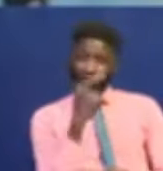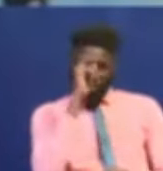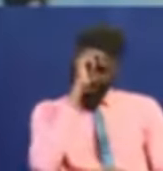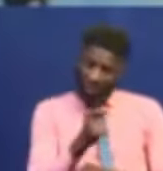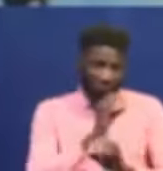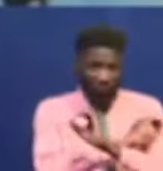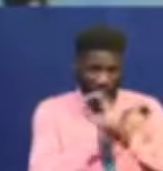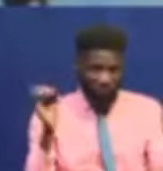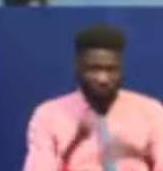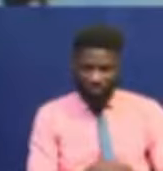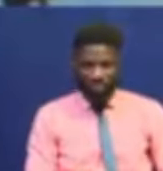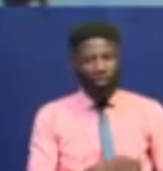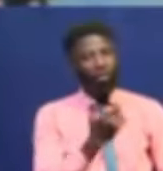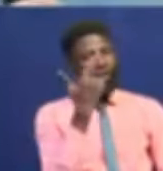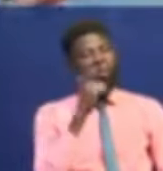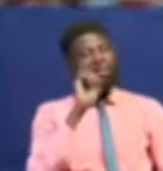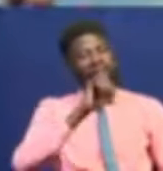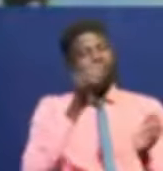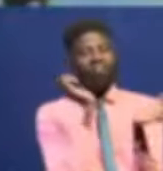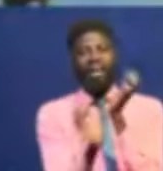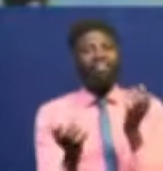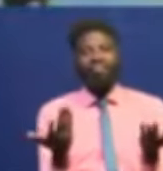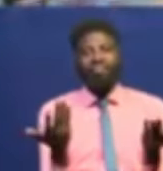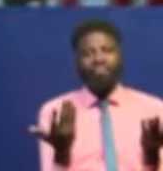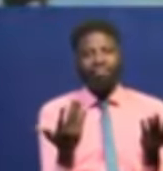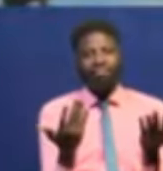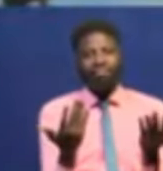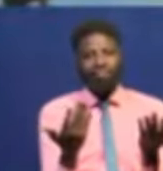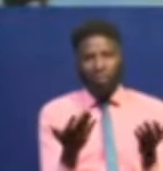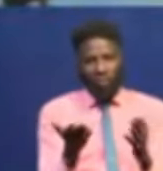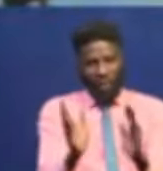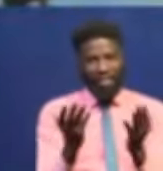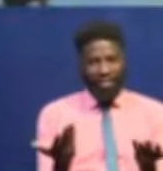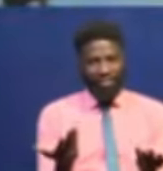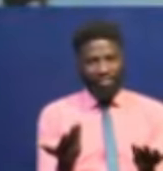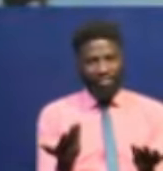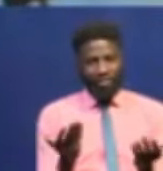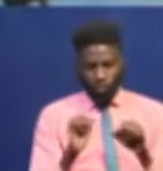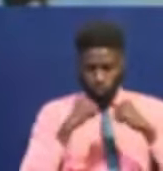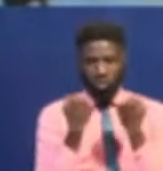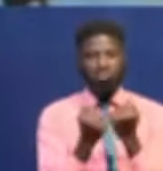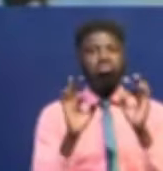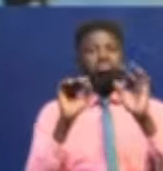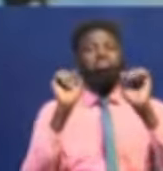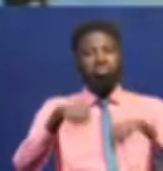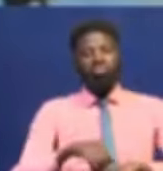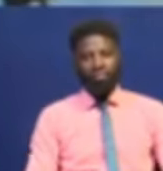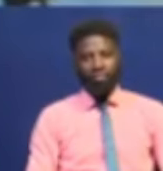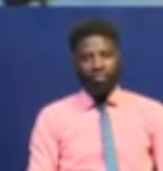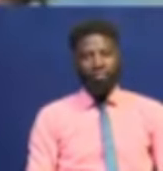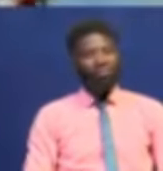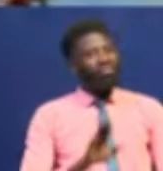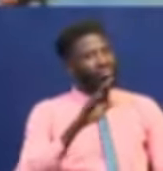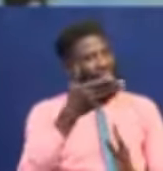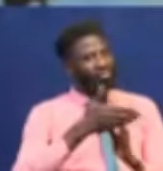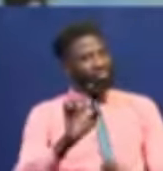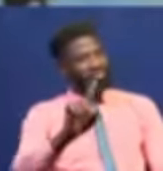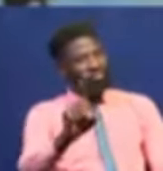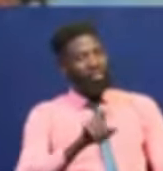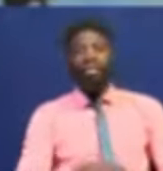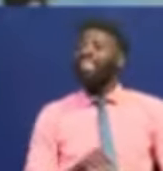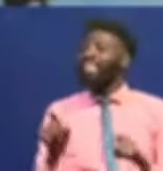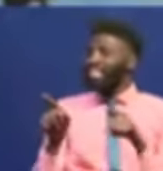must face the full force of the law. That's how it operates. That's how we will have a society. Here's the same way, yeah.